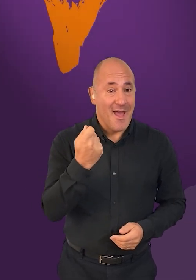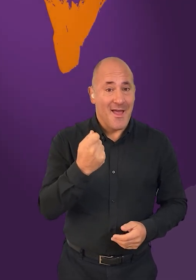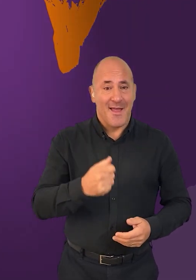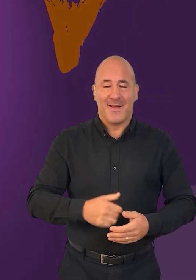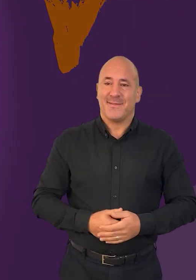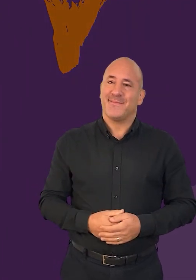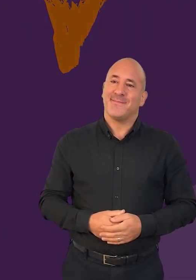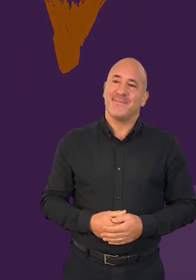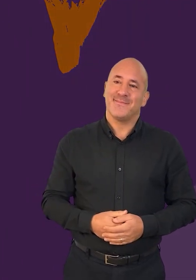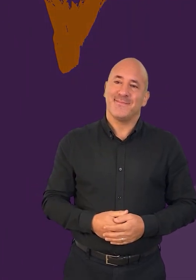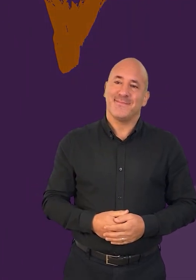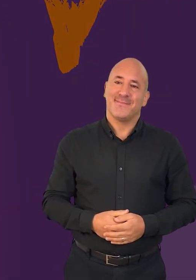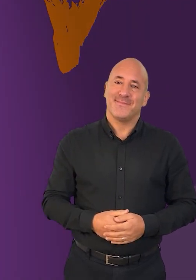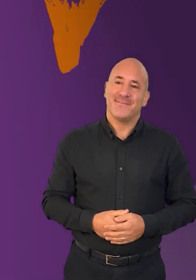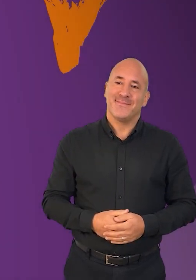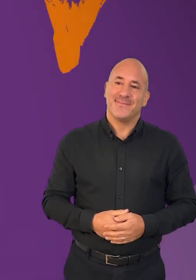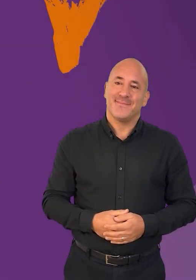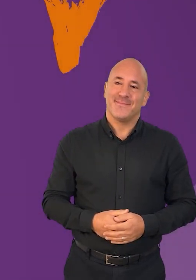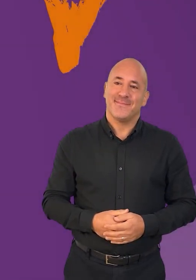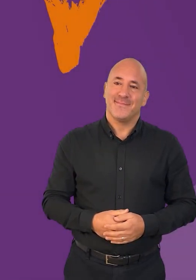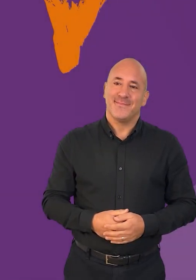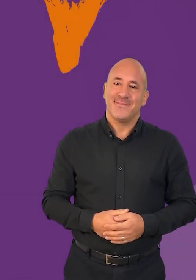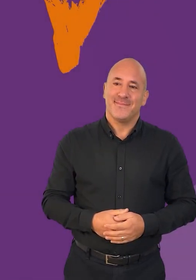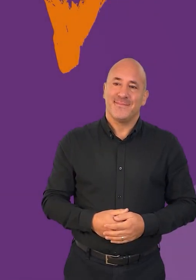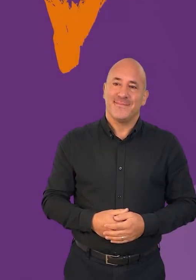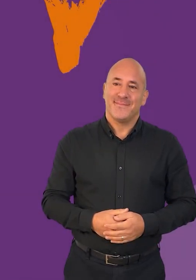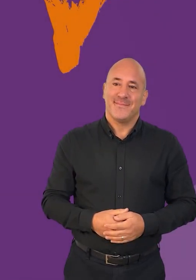And the winner is...